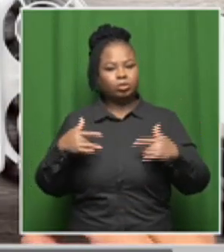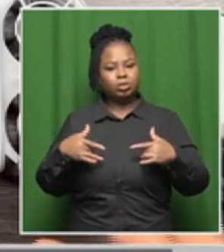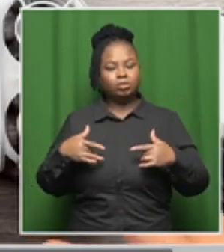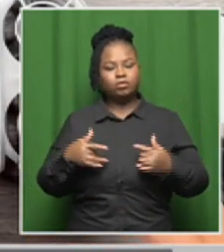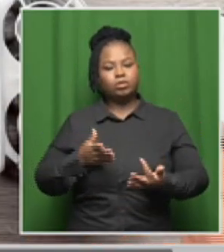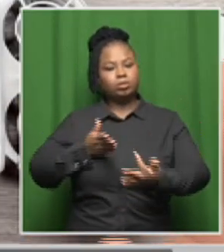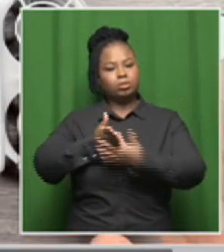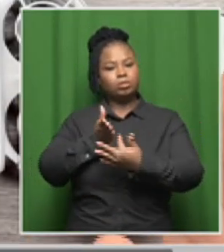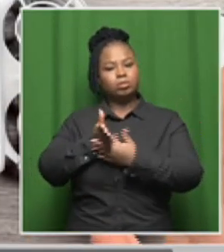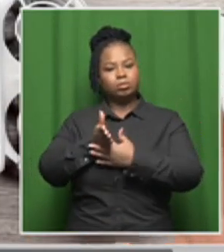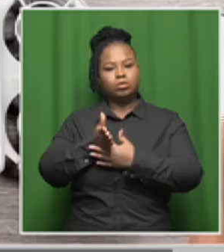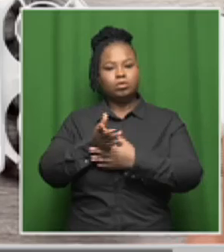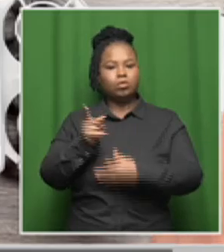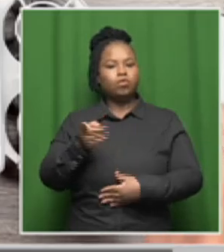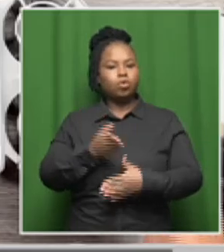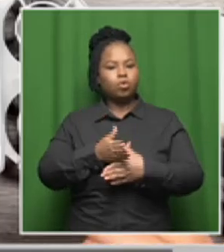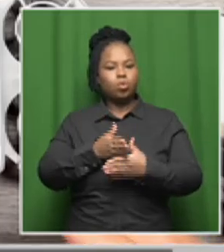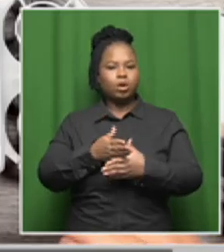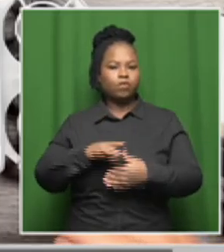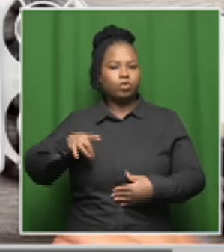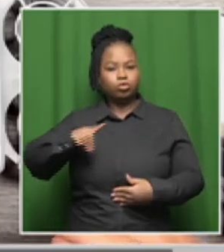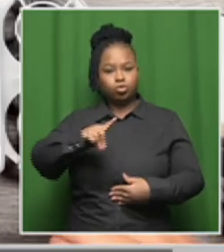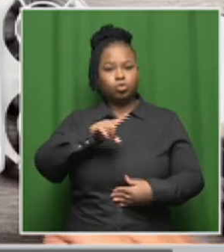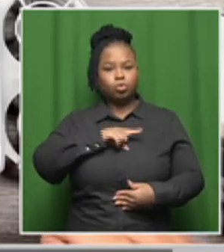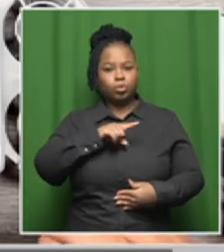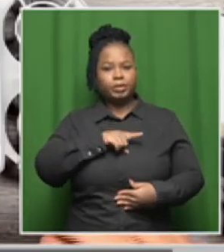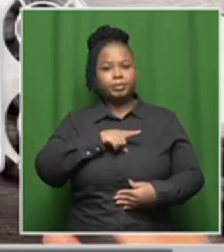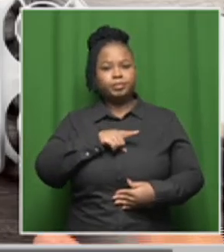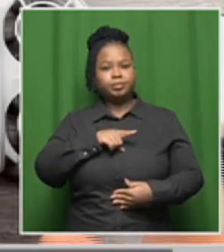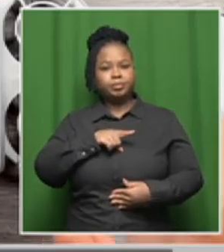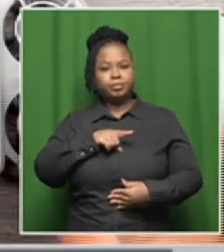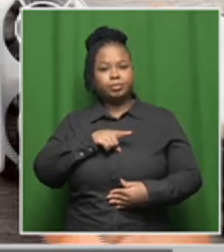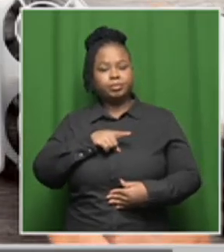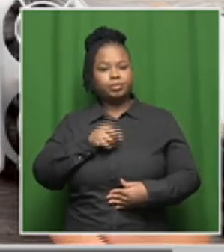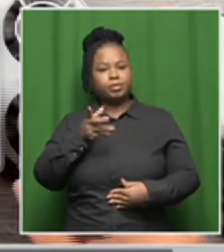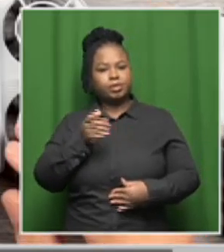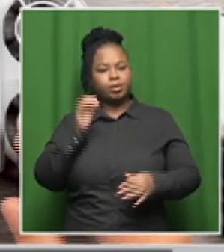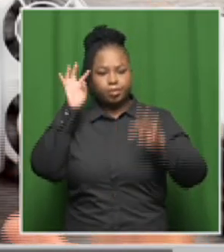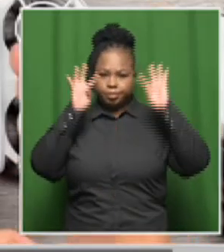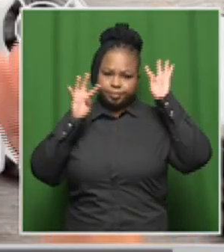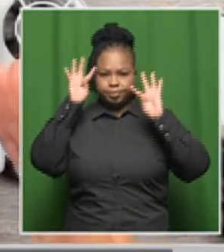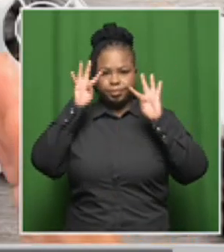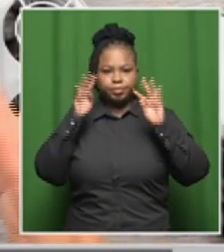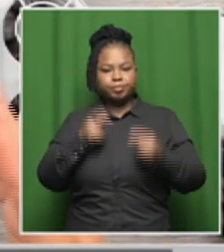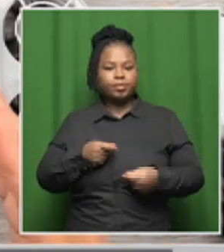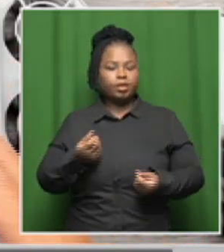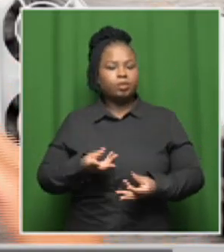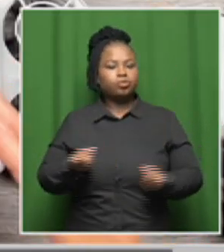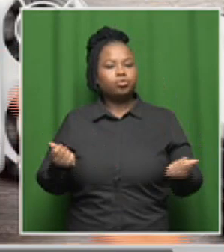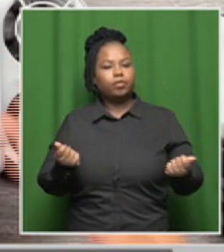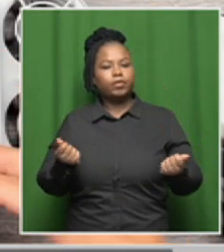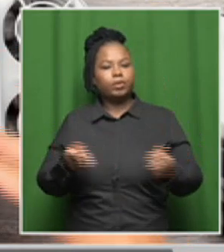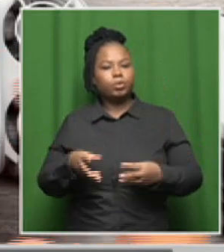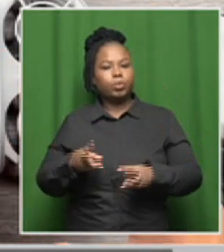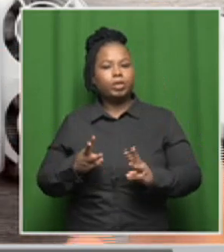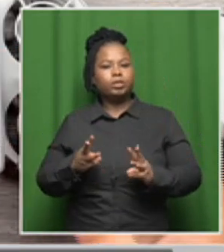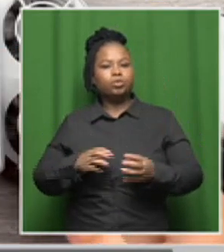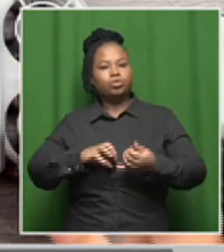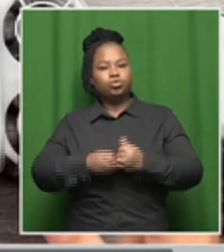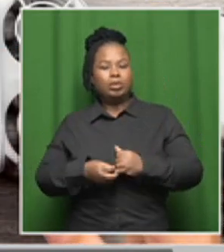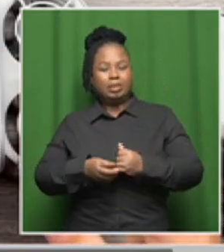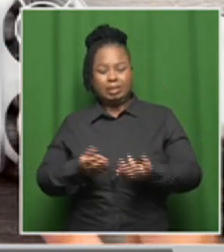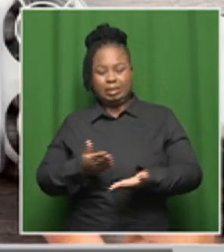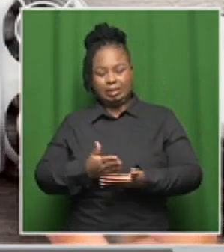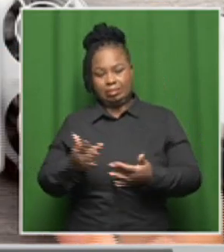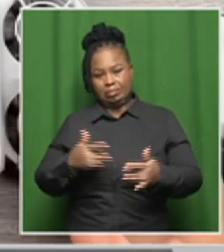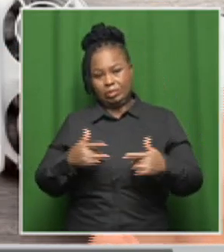drone operations, particularly regarding the passenger drones and the innovative solutions that might address some concerns